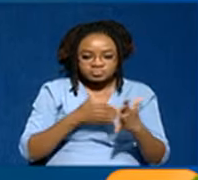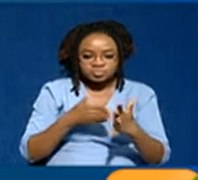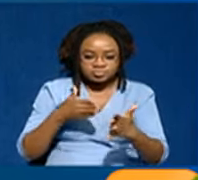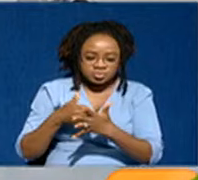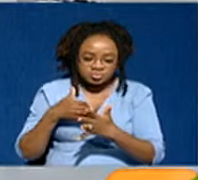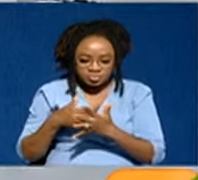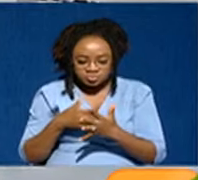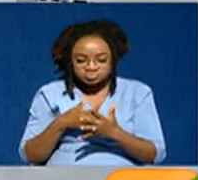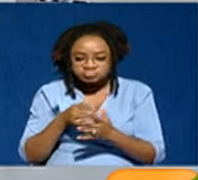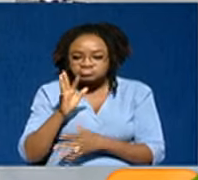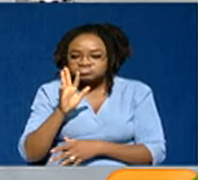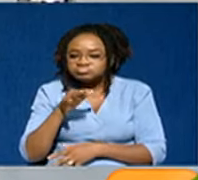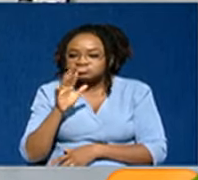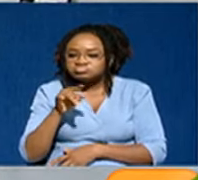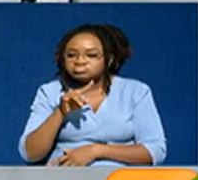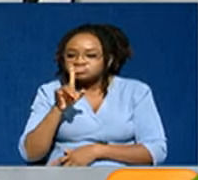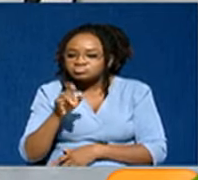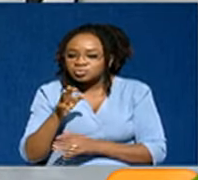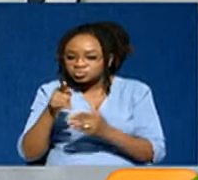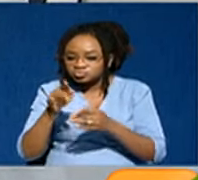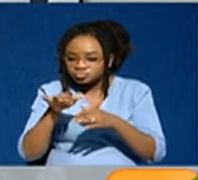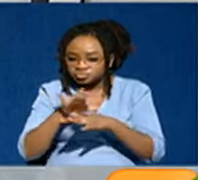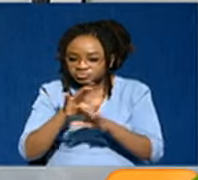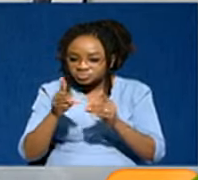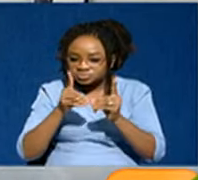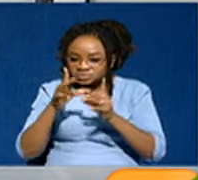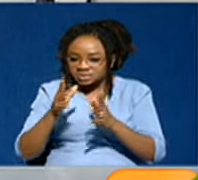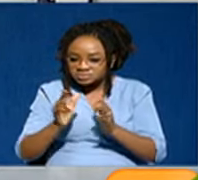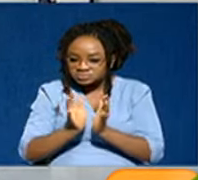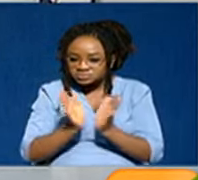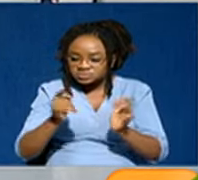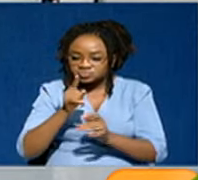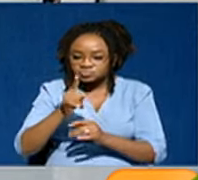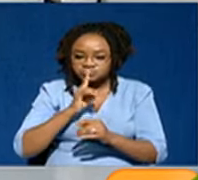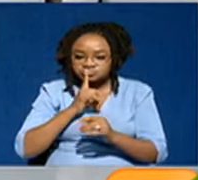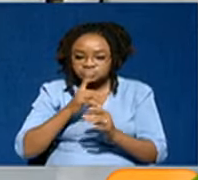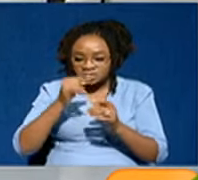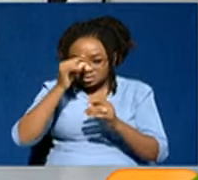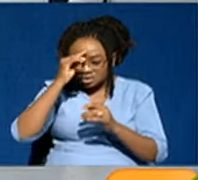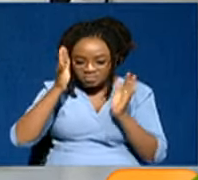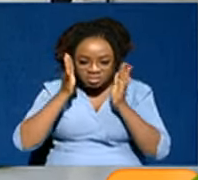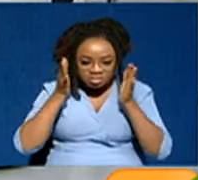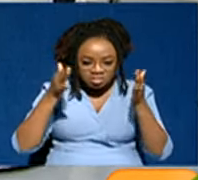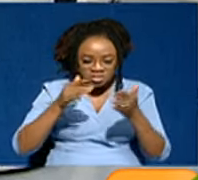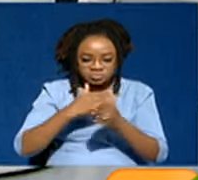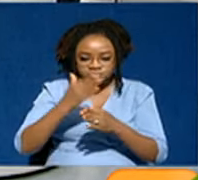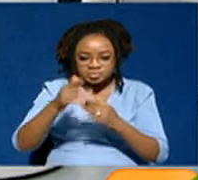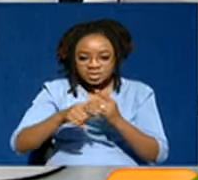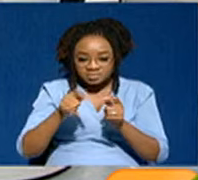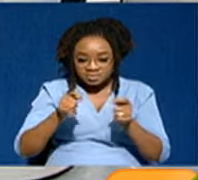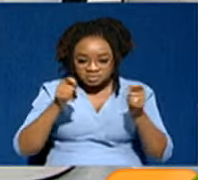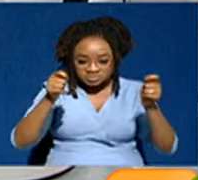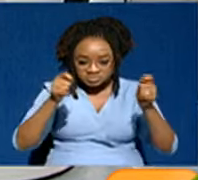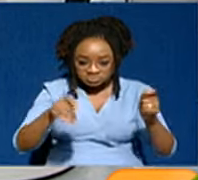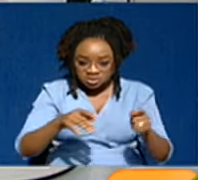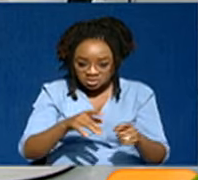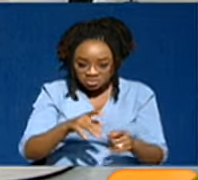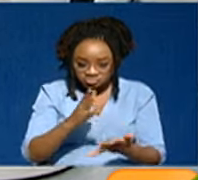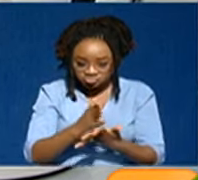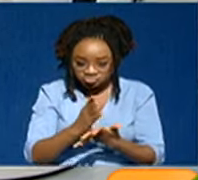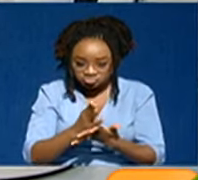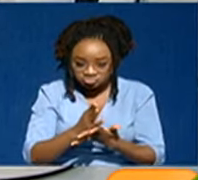Yeah. As a Deputy Director General, would you say the government is committed to ending this strike? Absolutely. I